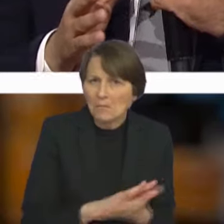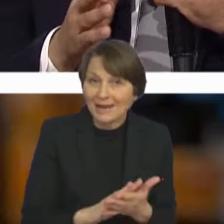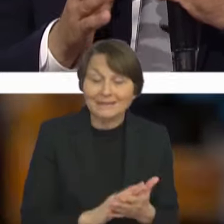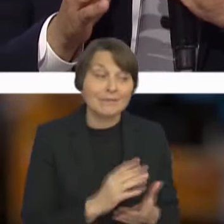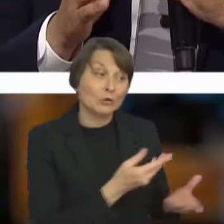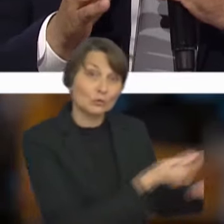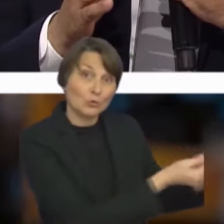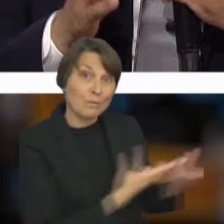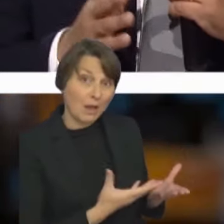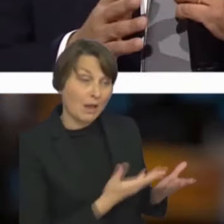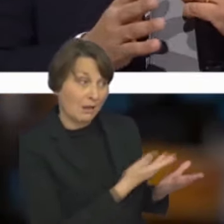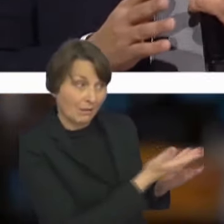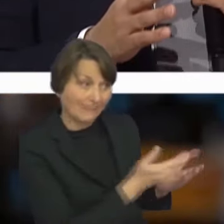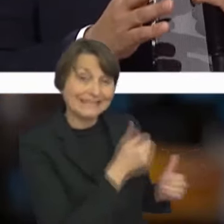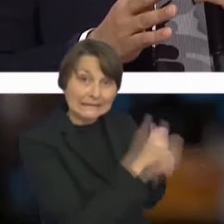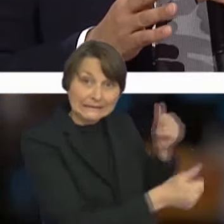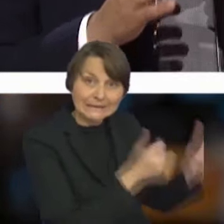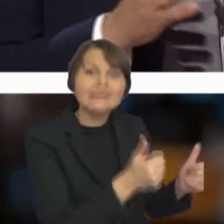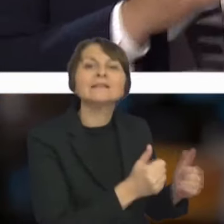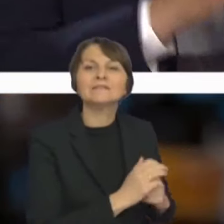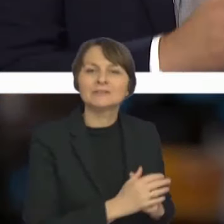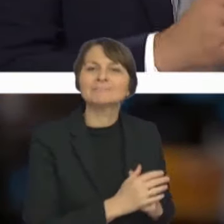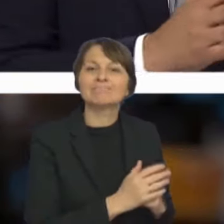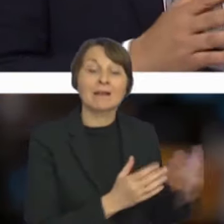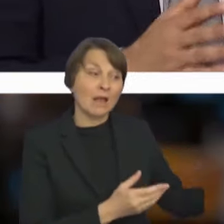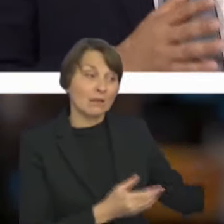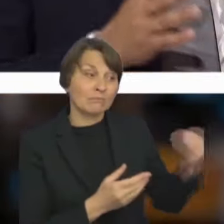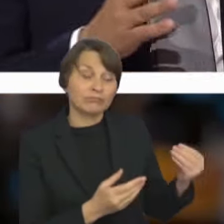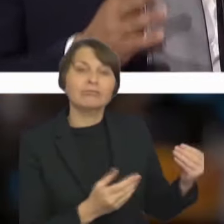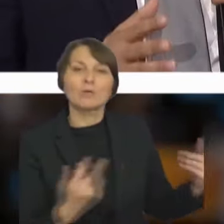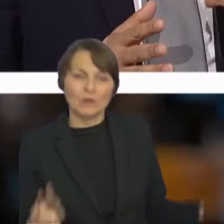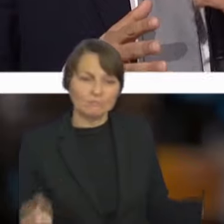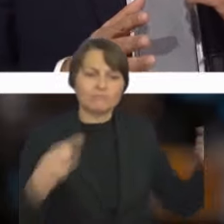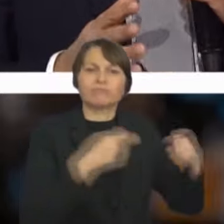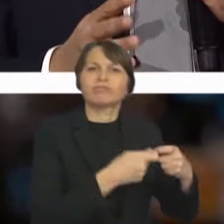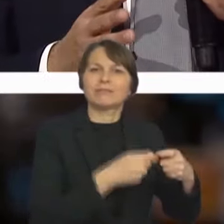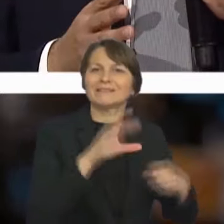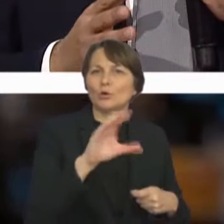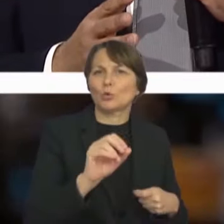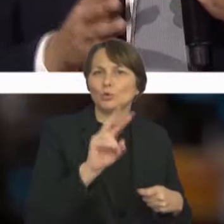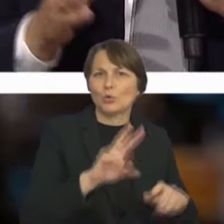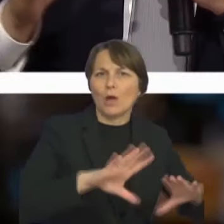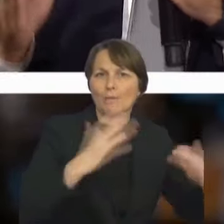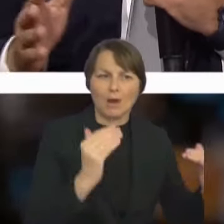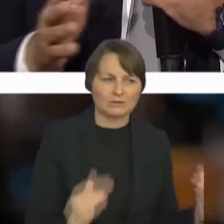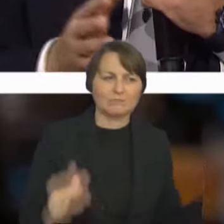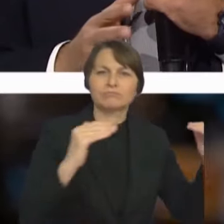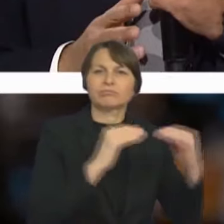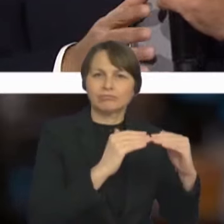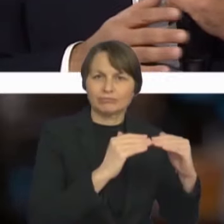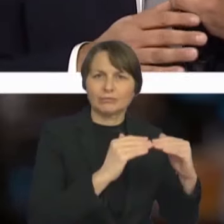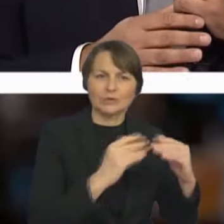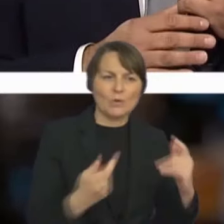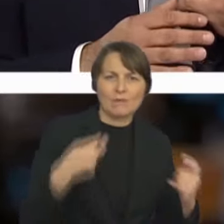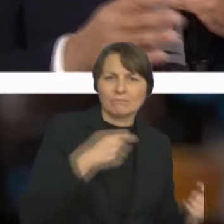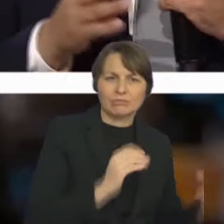quote will be matched with a carbon footprint, and we will progressively apply an extra